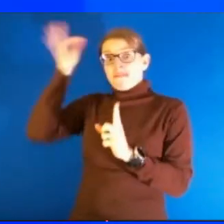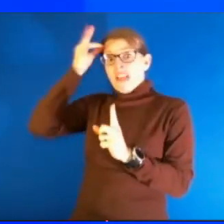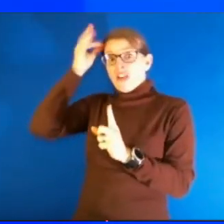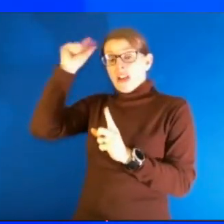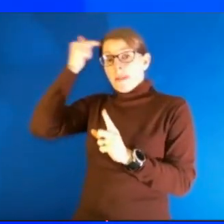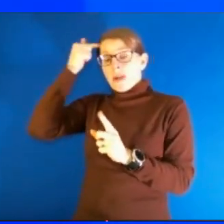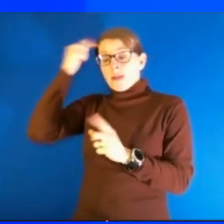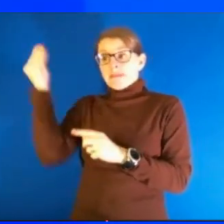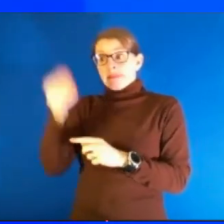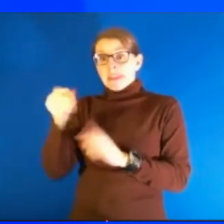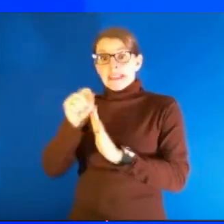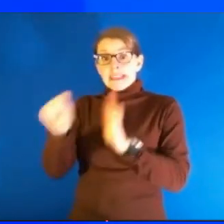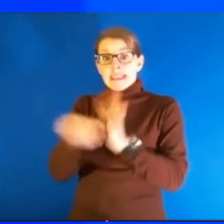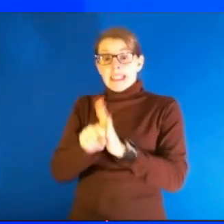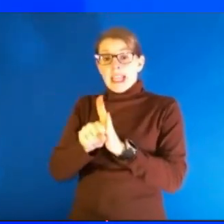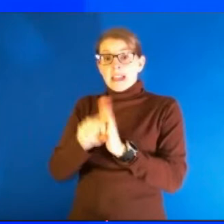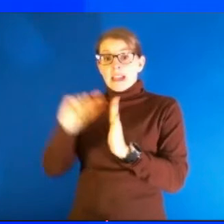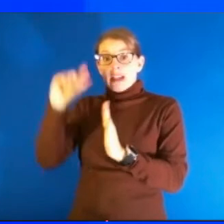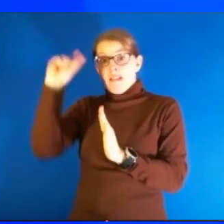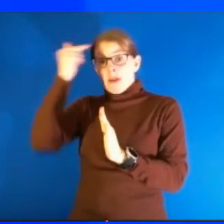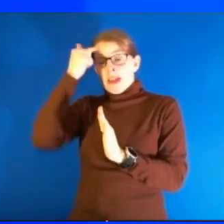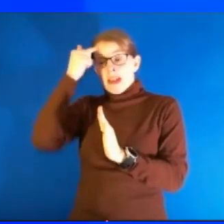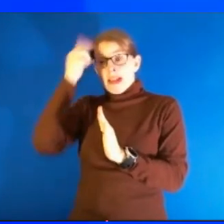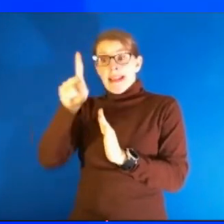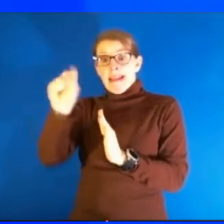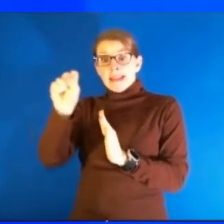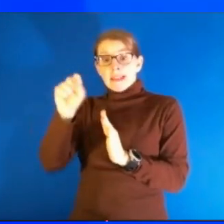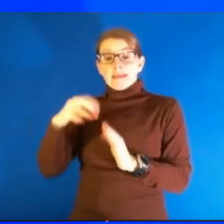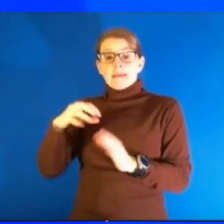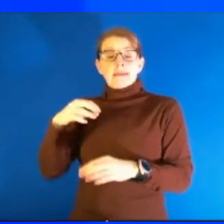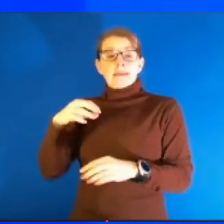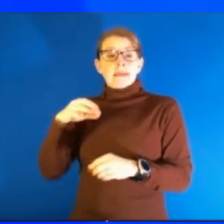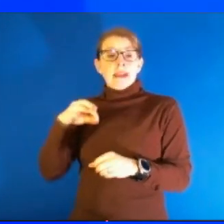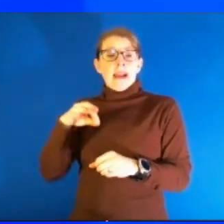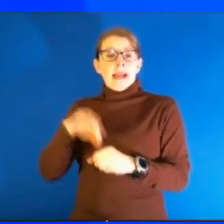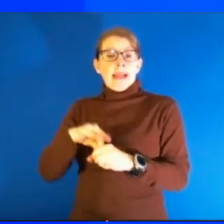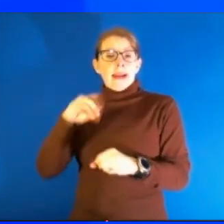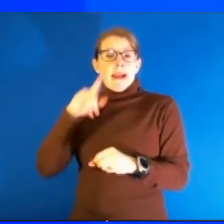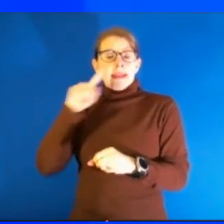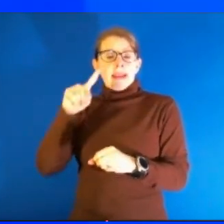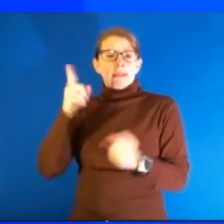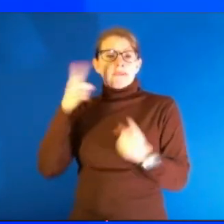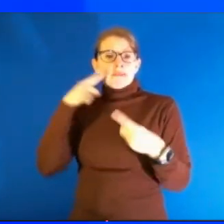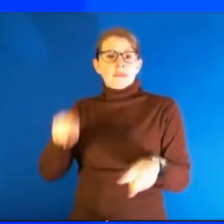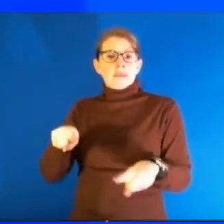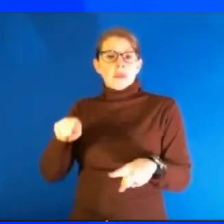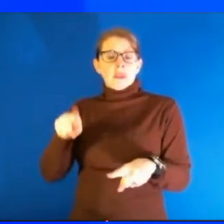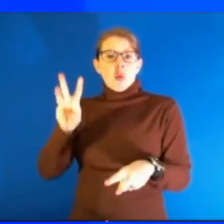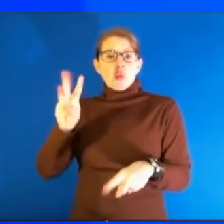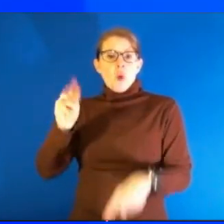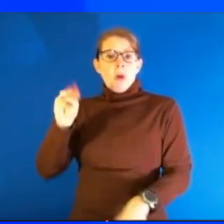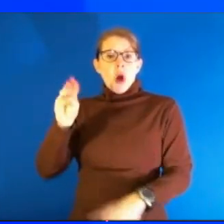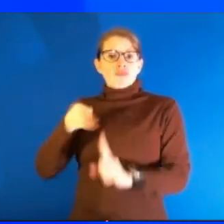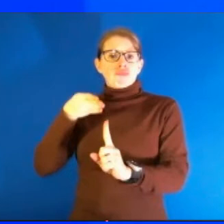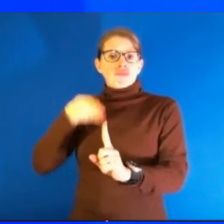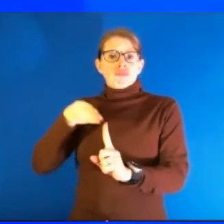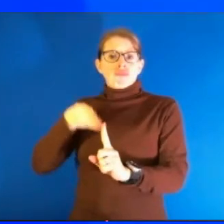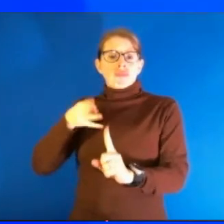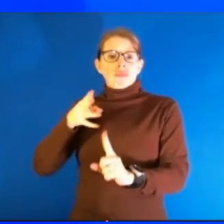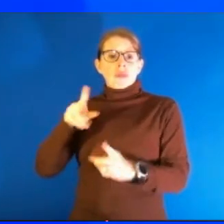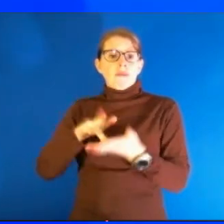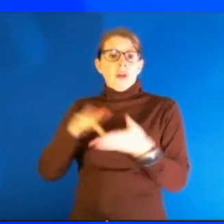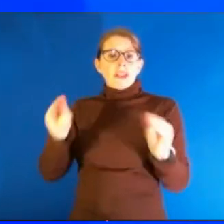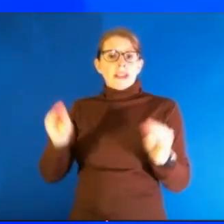and in Kansas they've elected to go, I believe, right now just with Walmart's pharmacies.